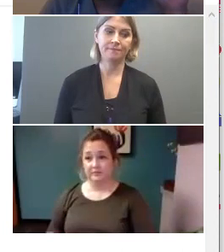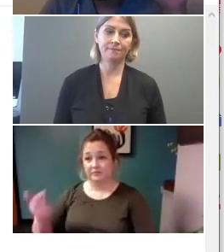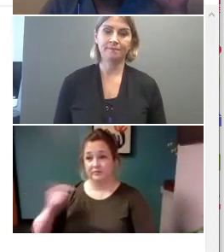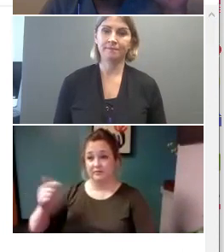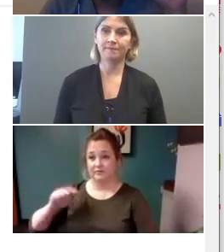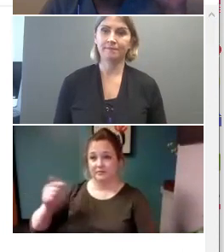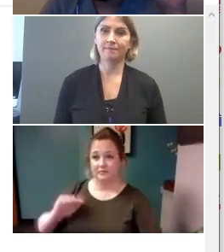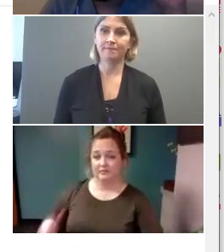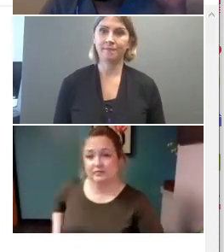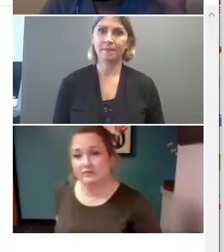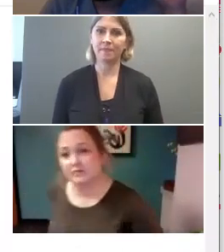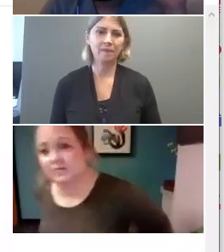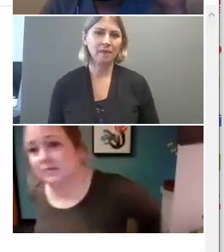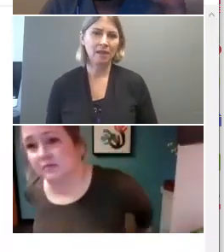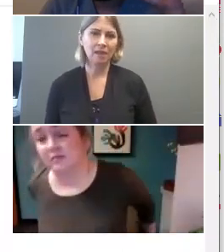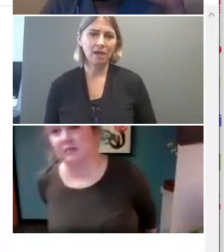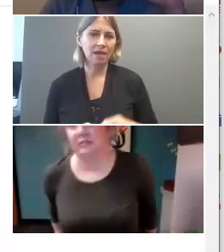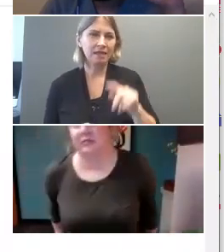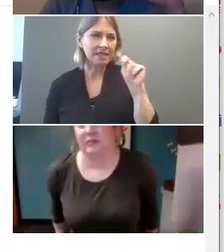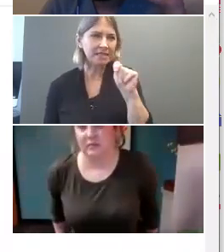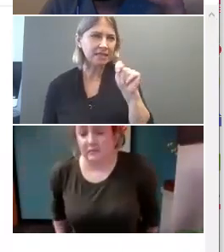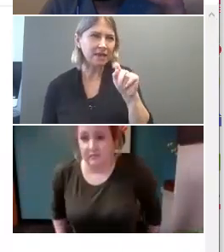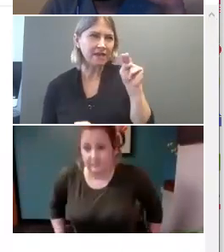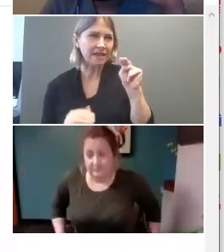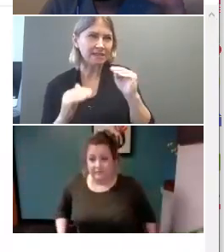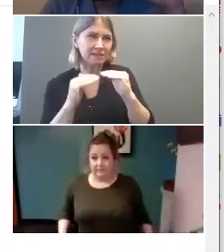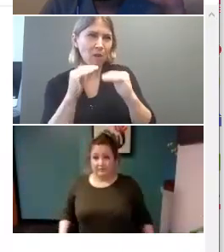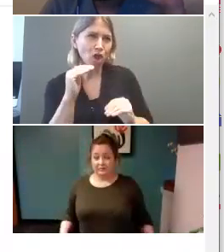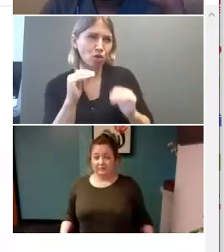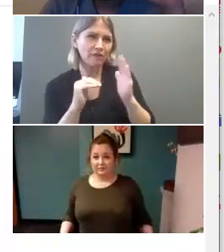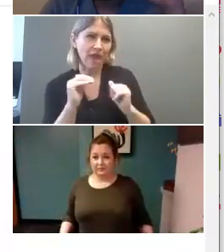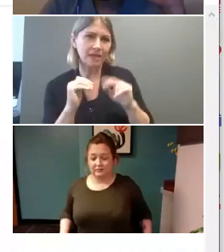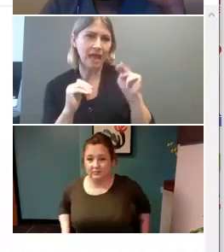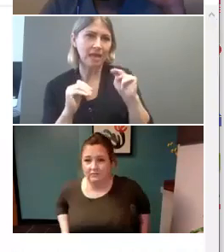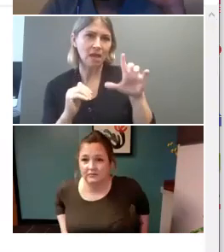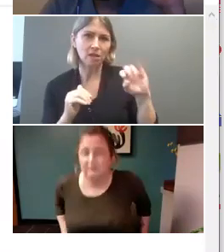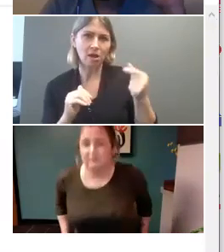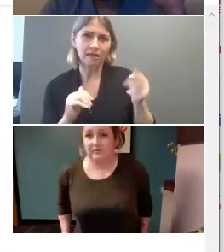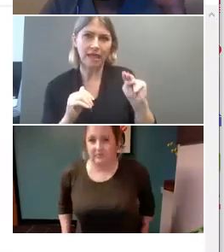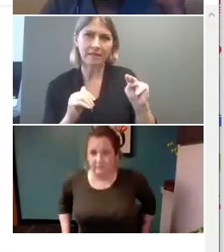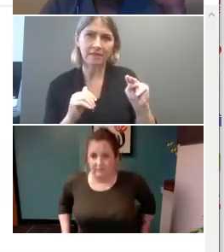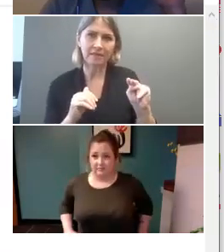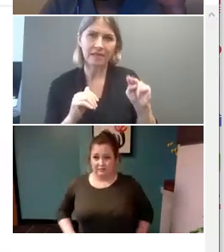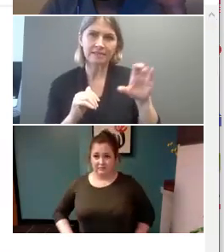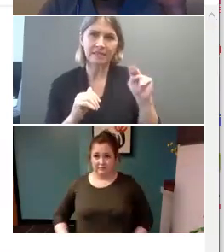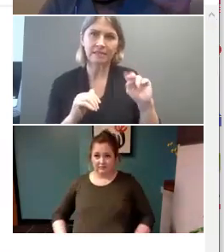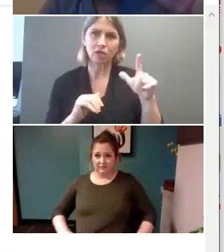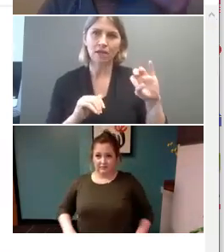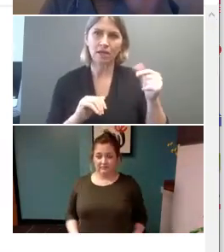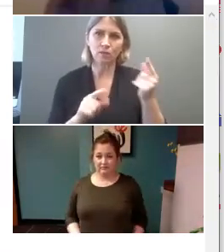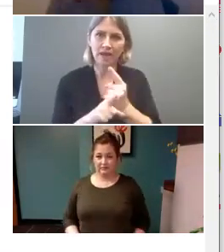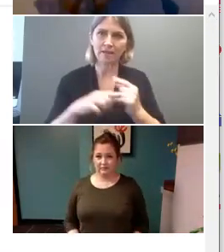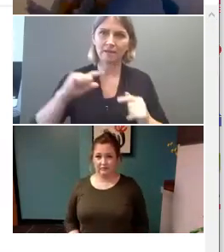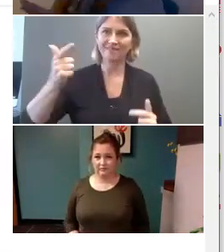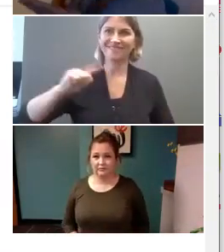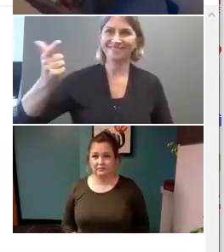For the student who... We're trying to show that T of n is smaller than n log n, Cn log n, right? Yes,